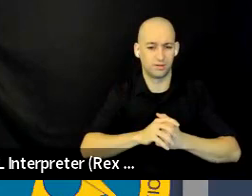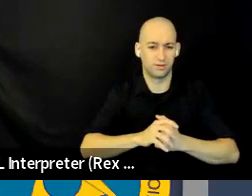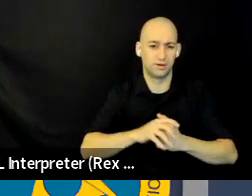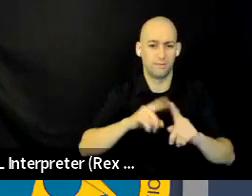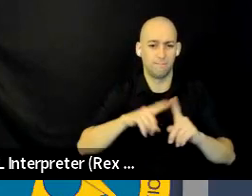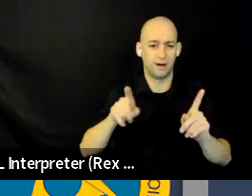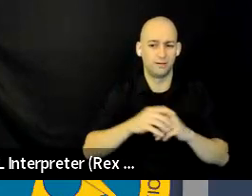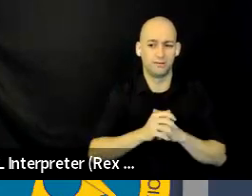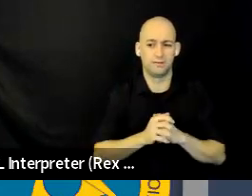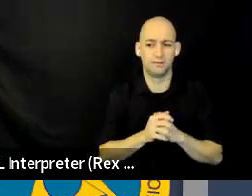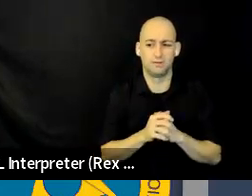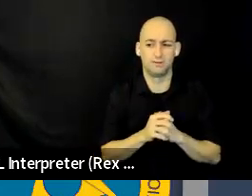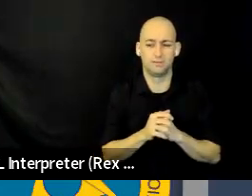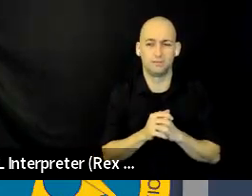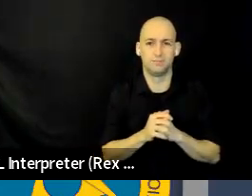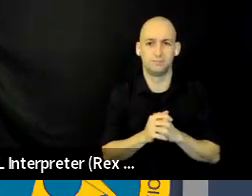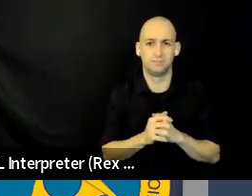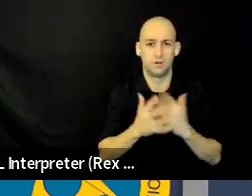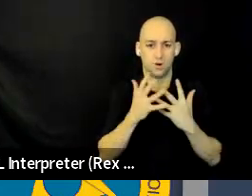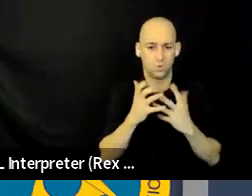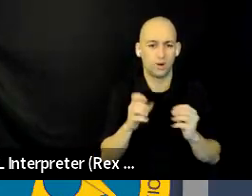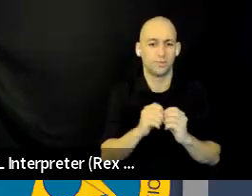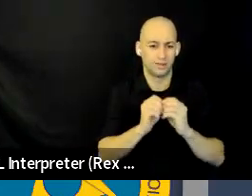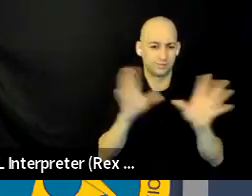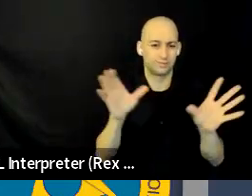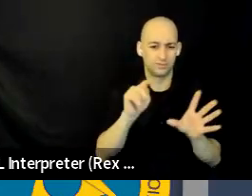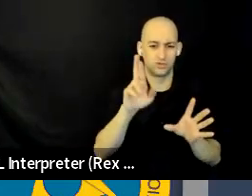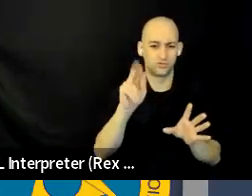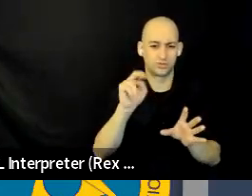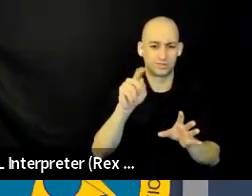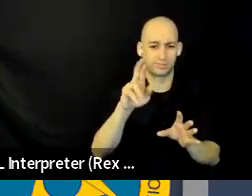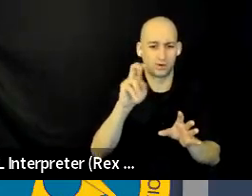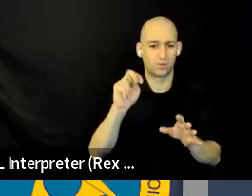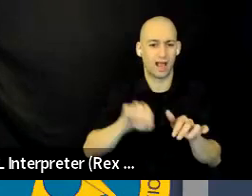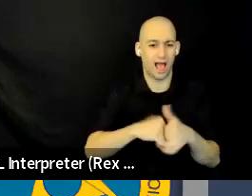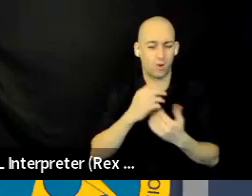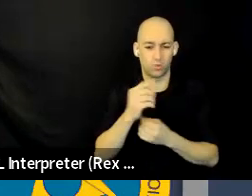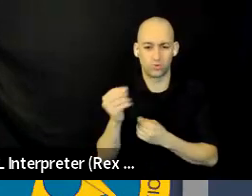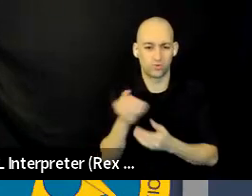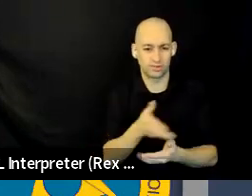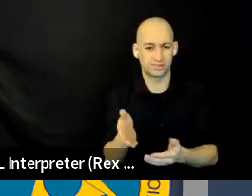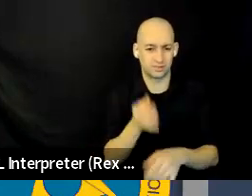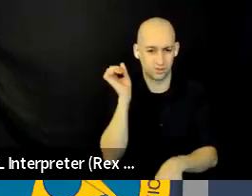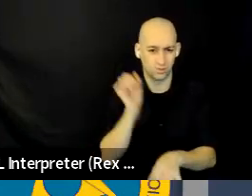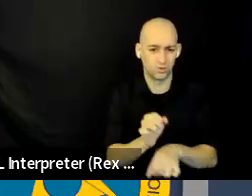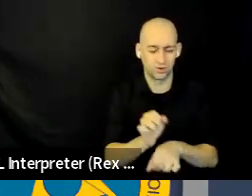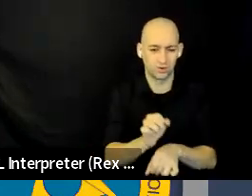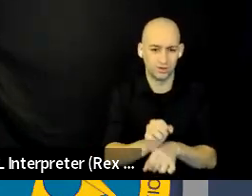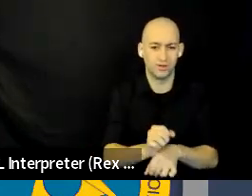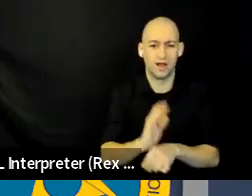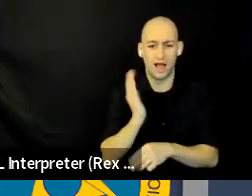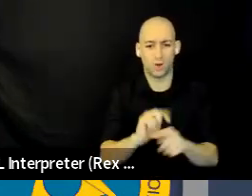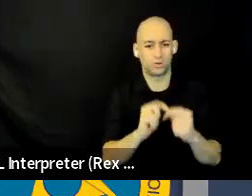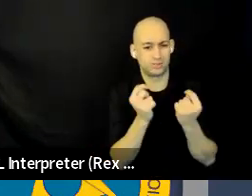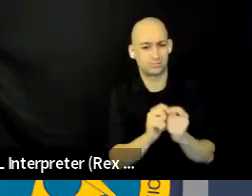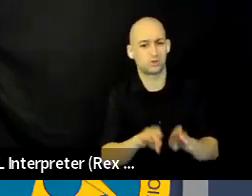But we want to be transparent in terms of how we're going about doing this work. And so, our team is very open to working not only